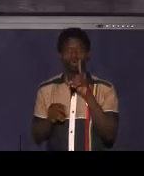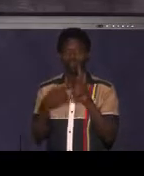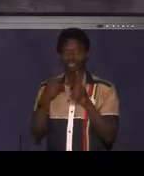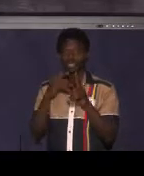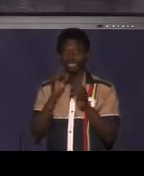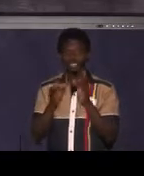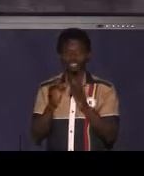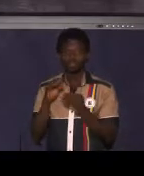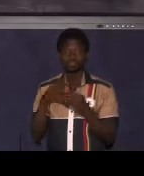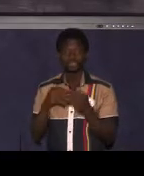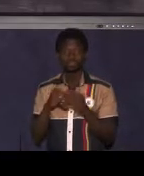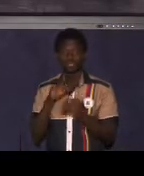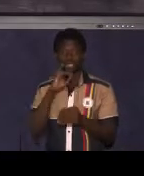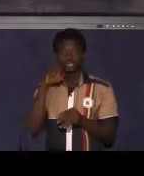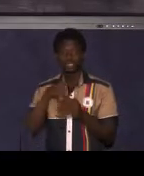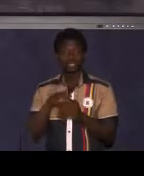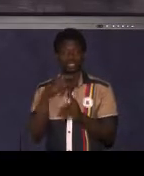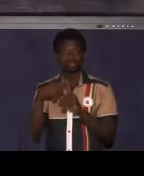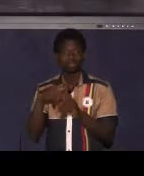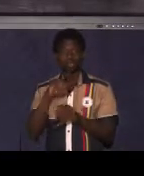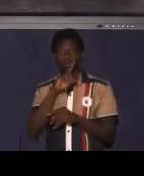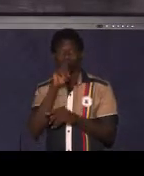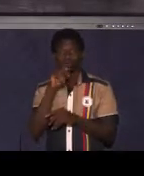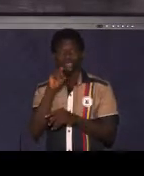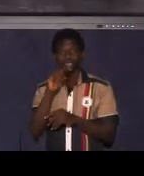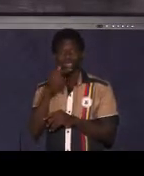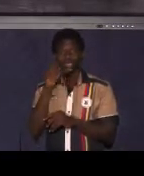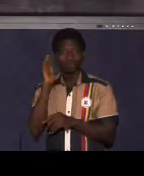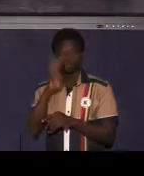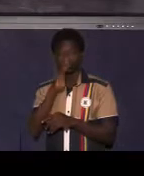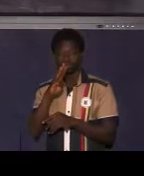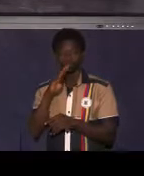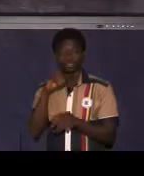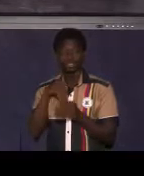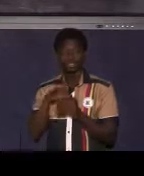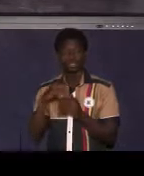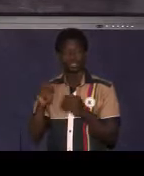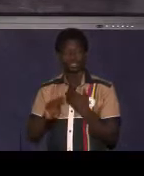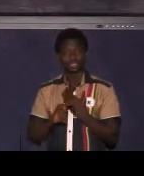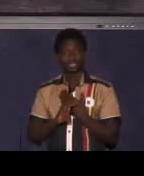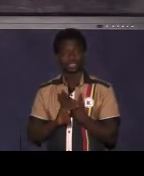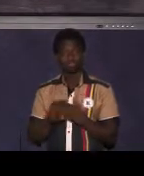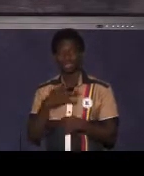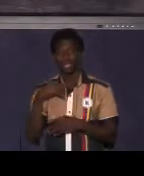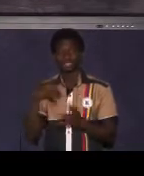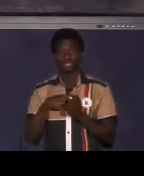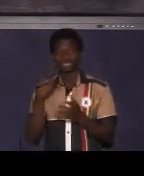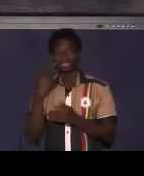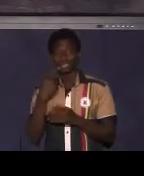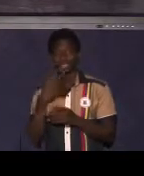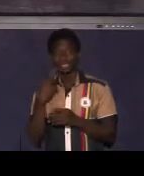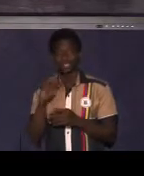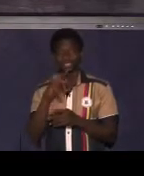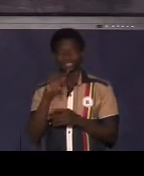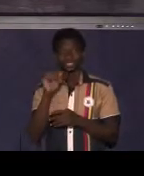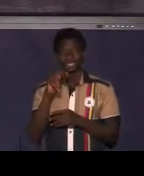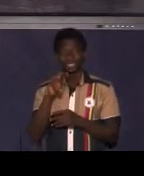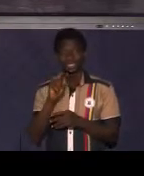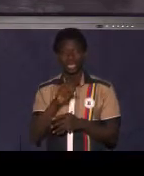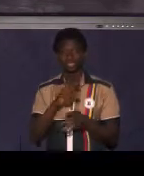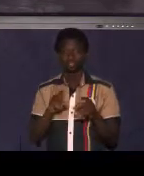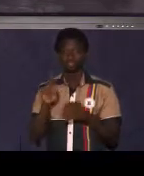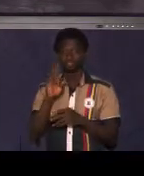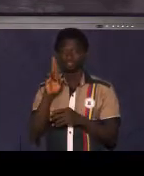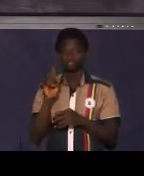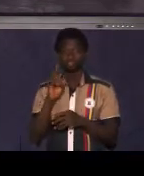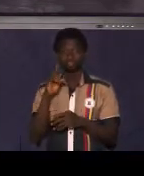says if the statement is in the affirmative, the question tag will be in the negative. And it said the